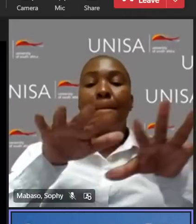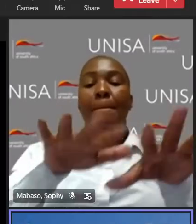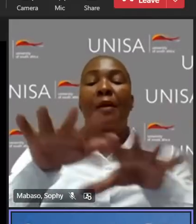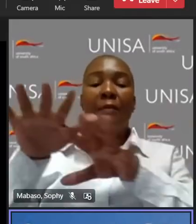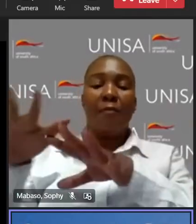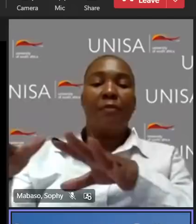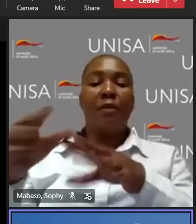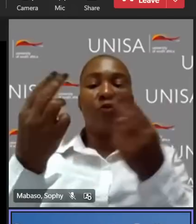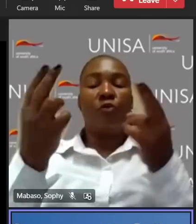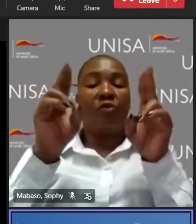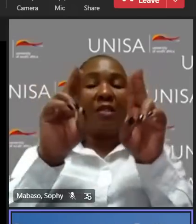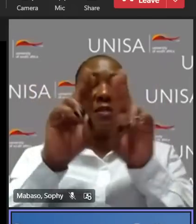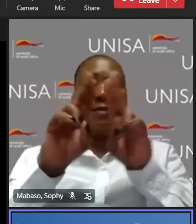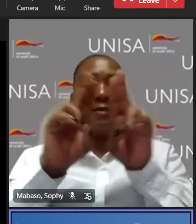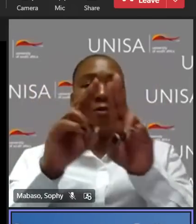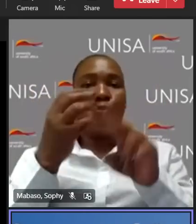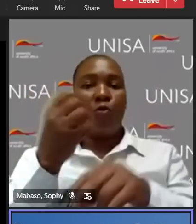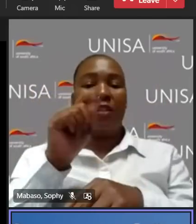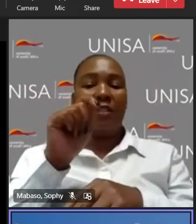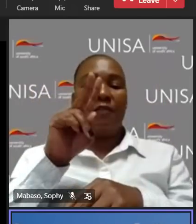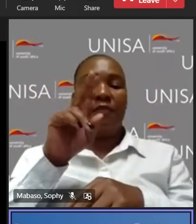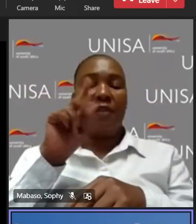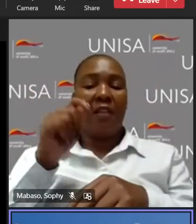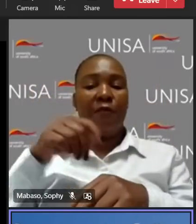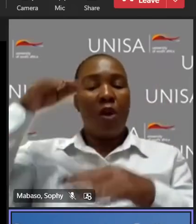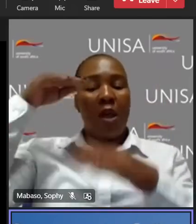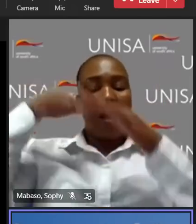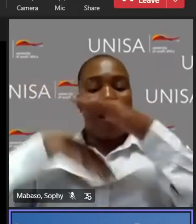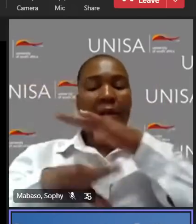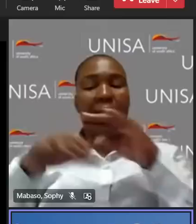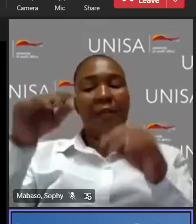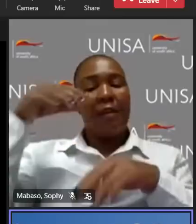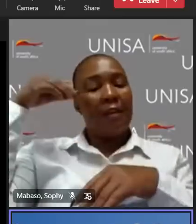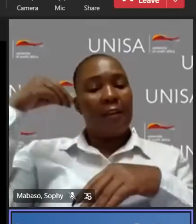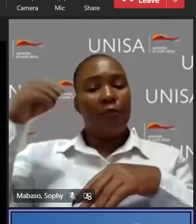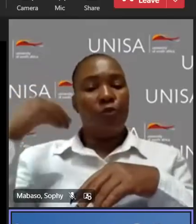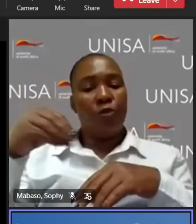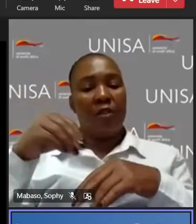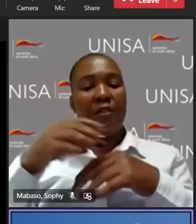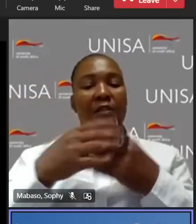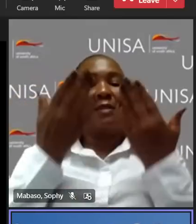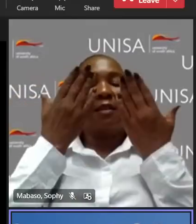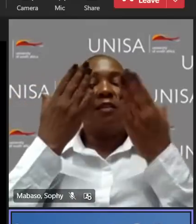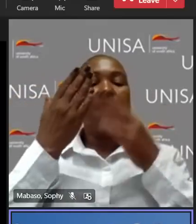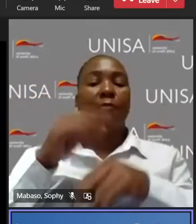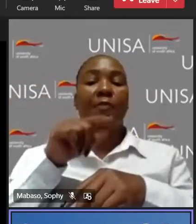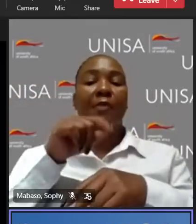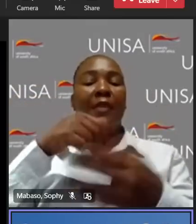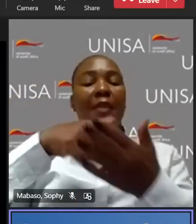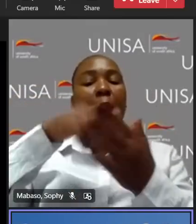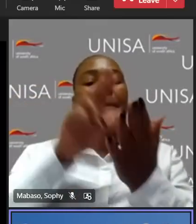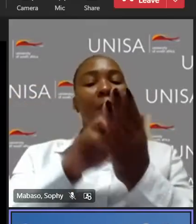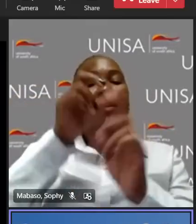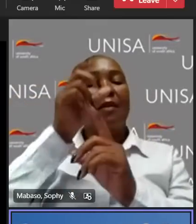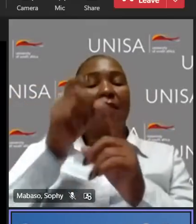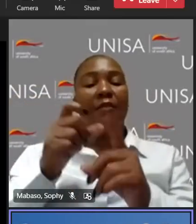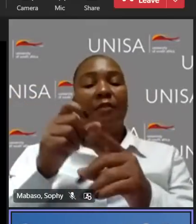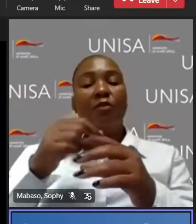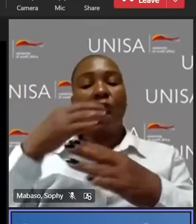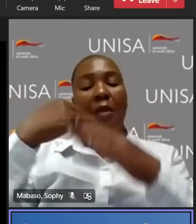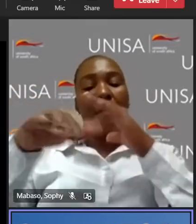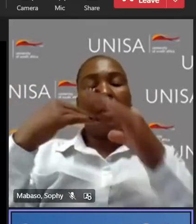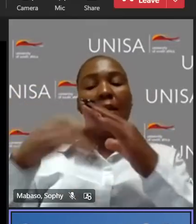college for undergraduate studies only. Applications must be emailed to the following